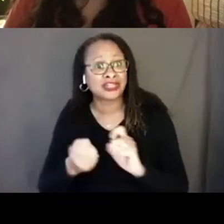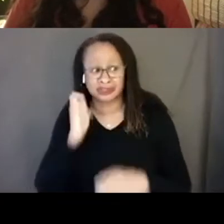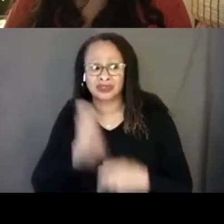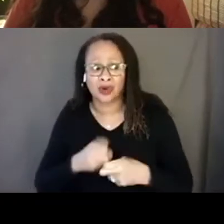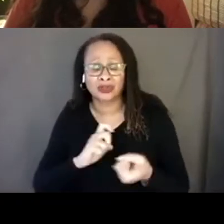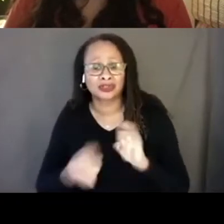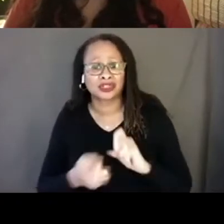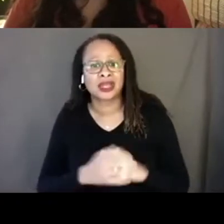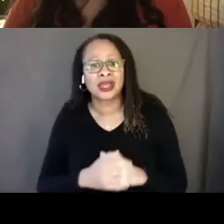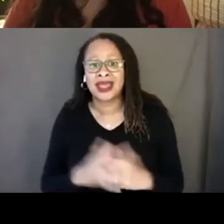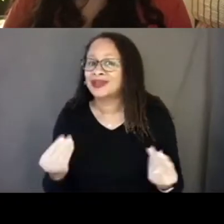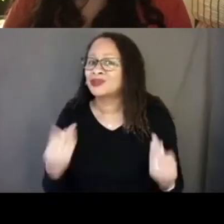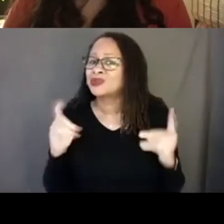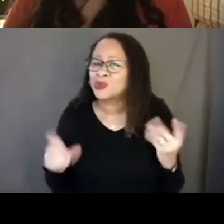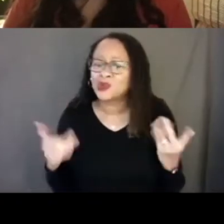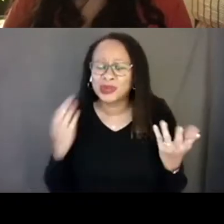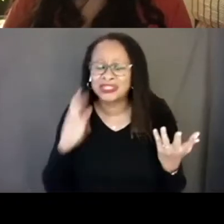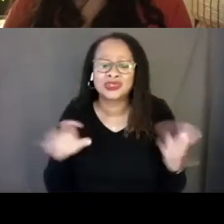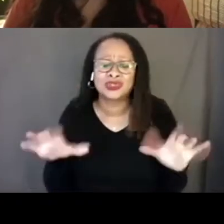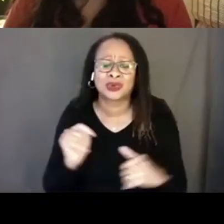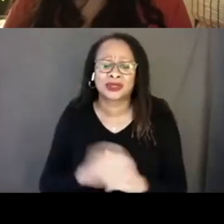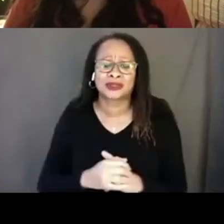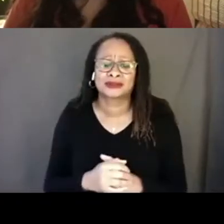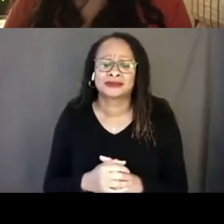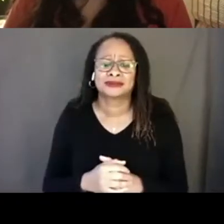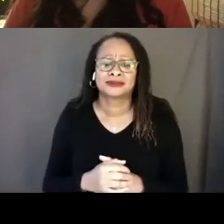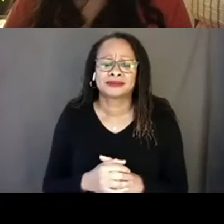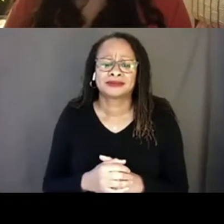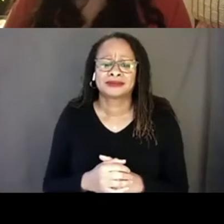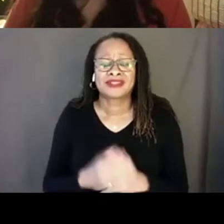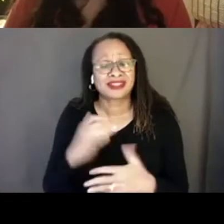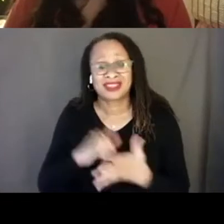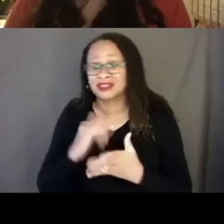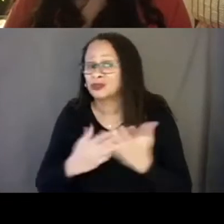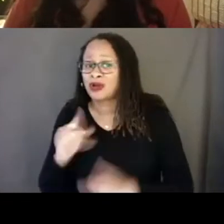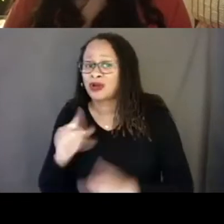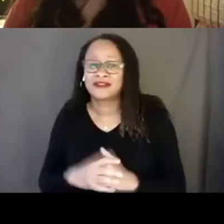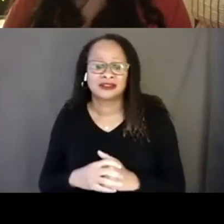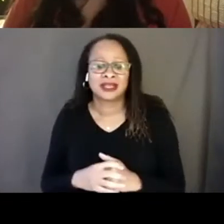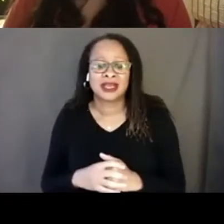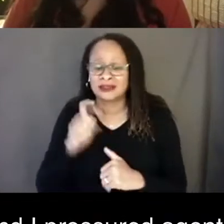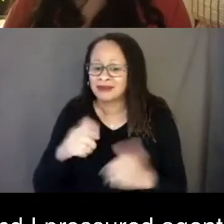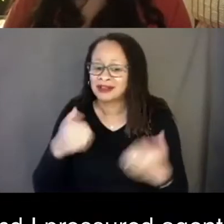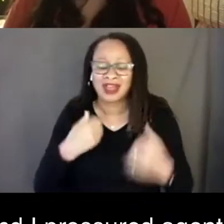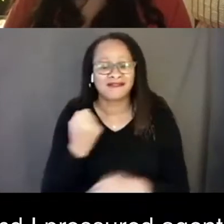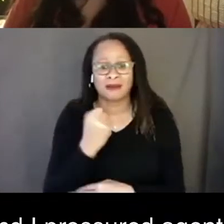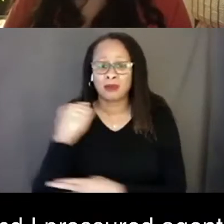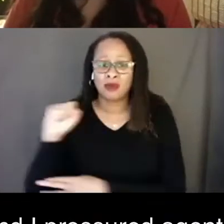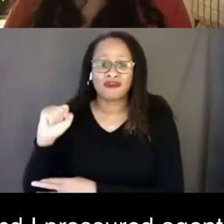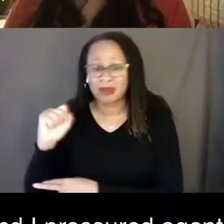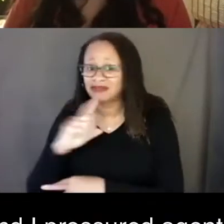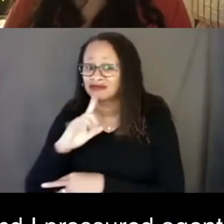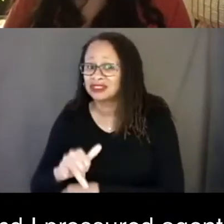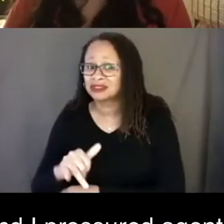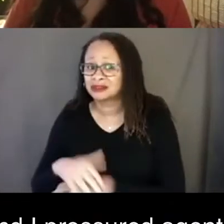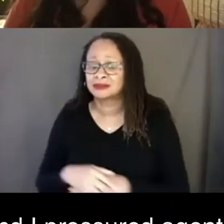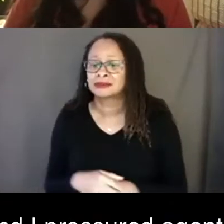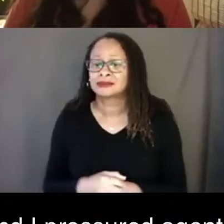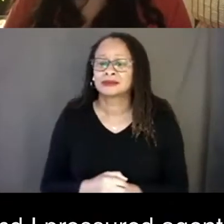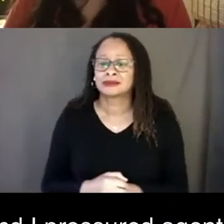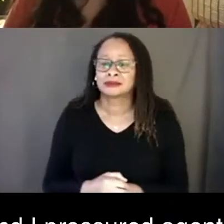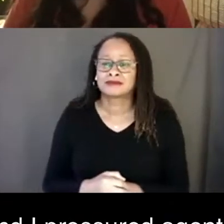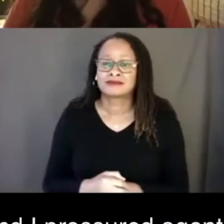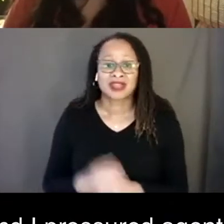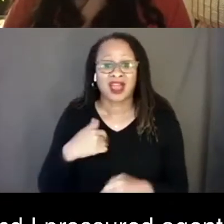just have to do it. You know, I think that's part of it. You know, there just has to be this movement. And I've you know,